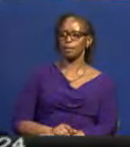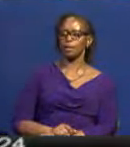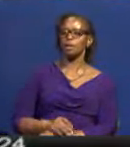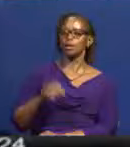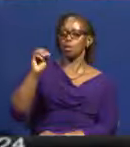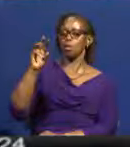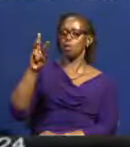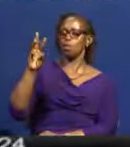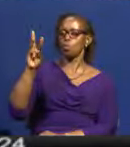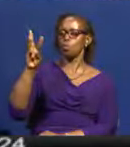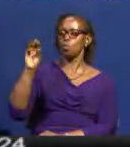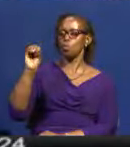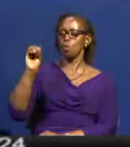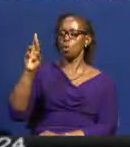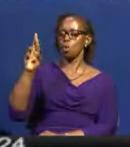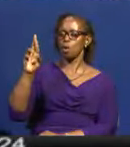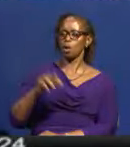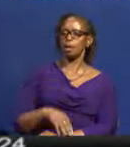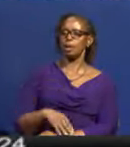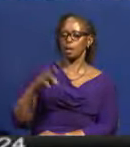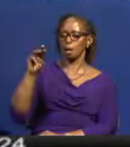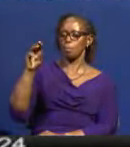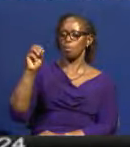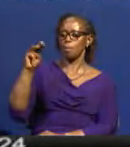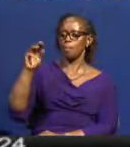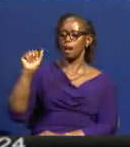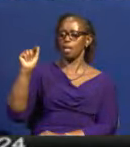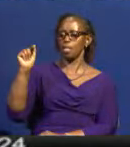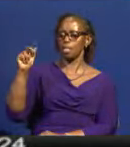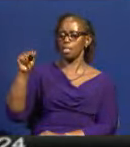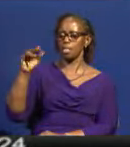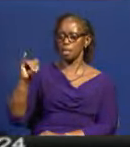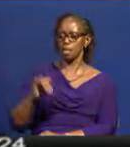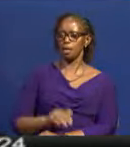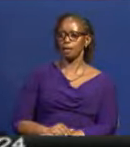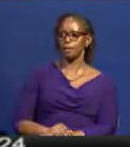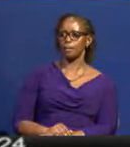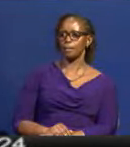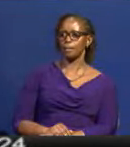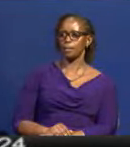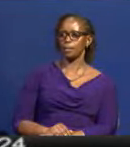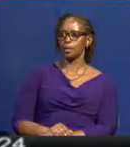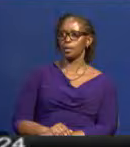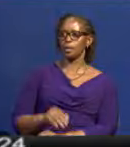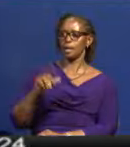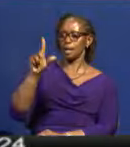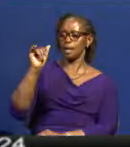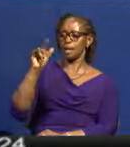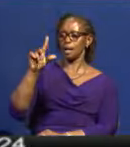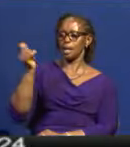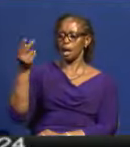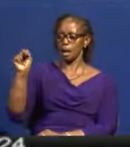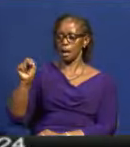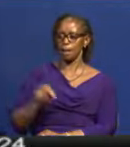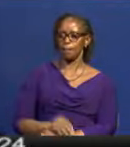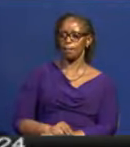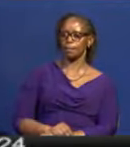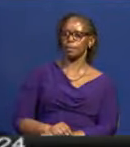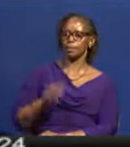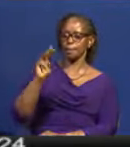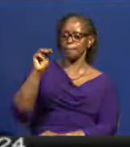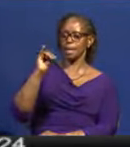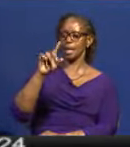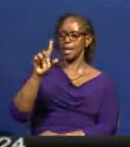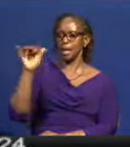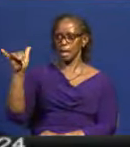Aduma Owor, Jerusha Momani, Honorable Dr. Professor Gogo Lilian, Mili Odhiambo,